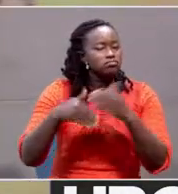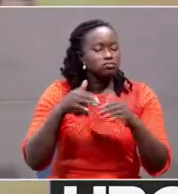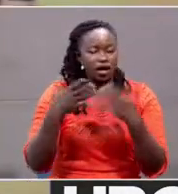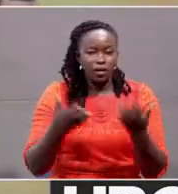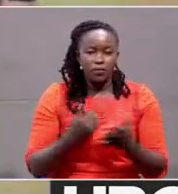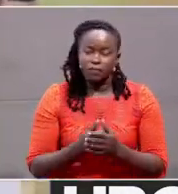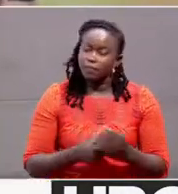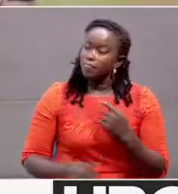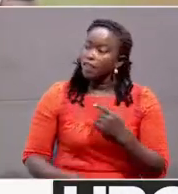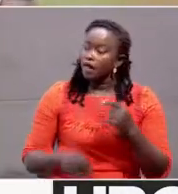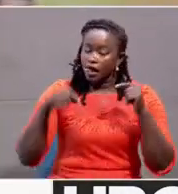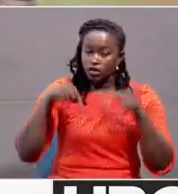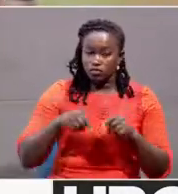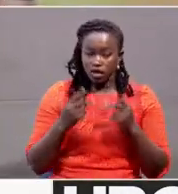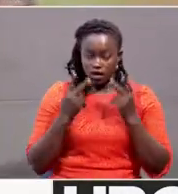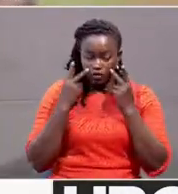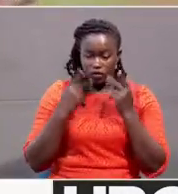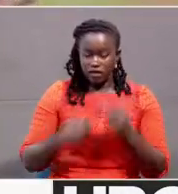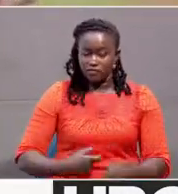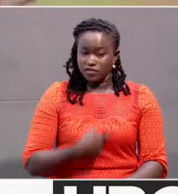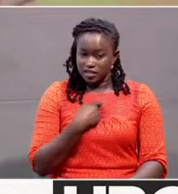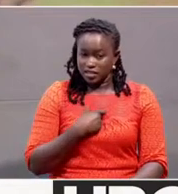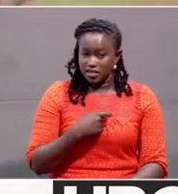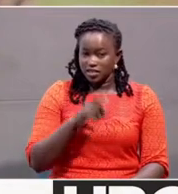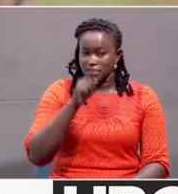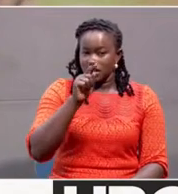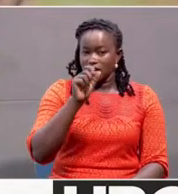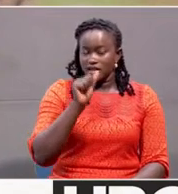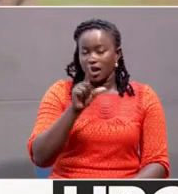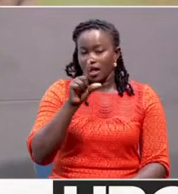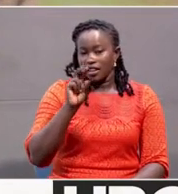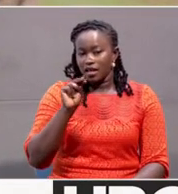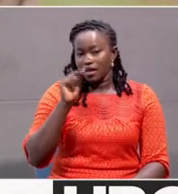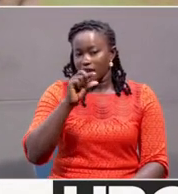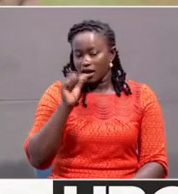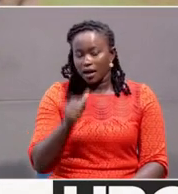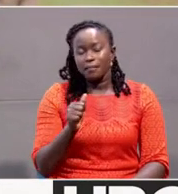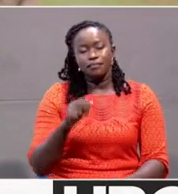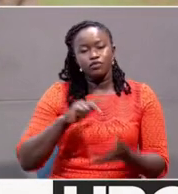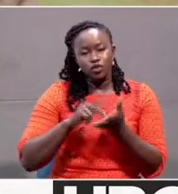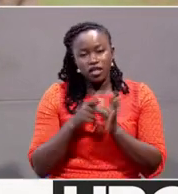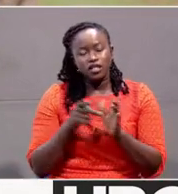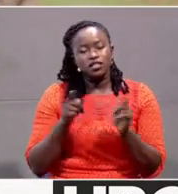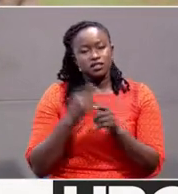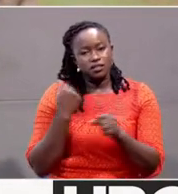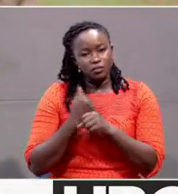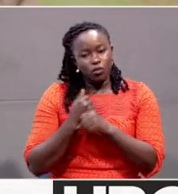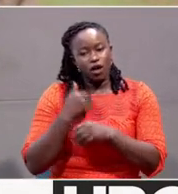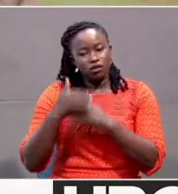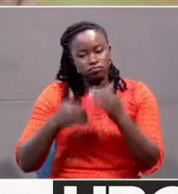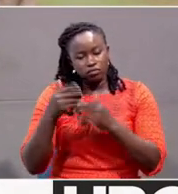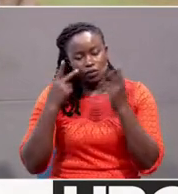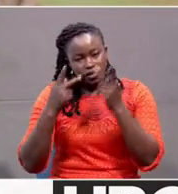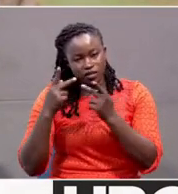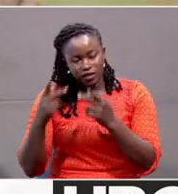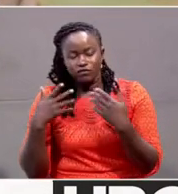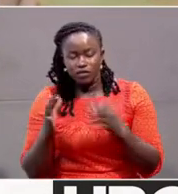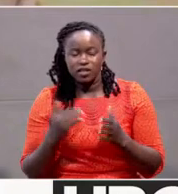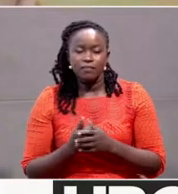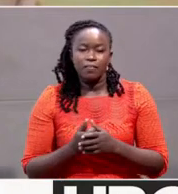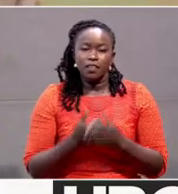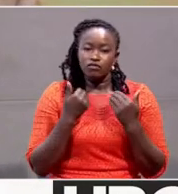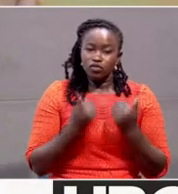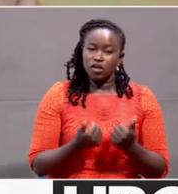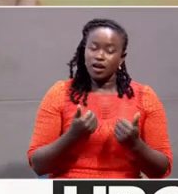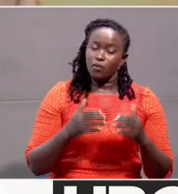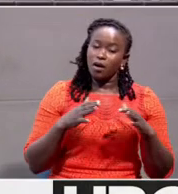We've visited today the Tilenga project and we've seen the progress of work that is going on. So far I'm